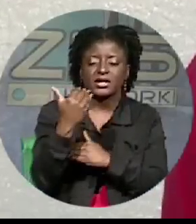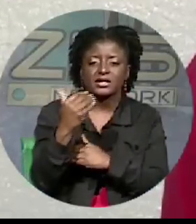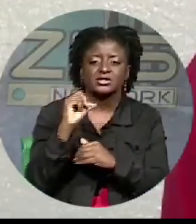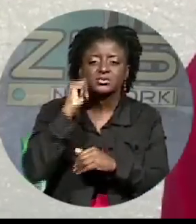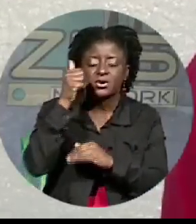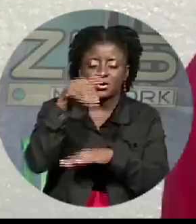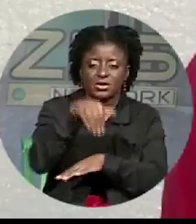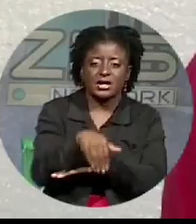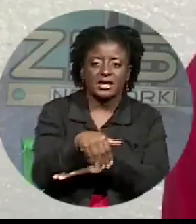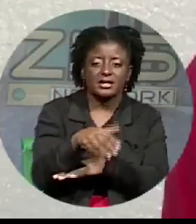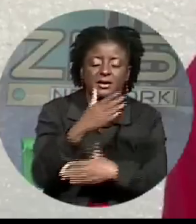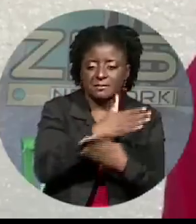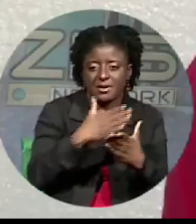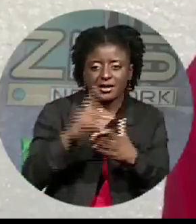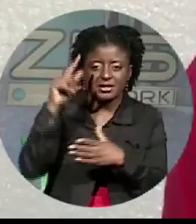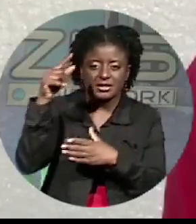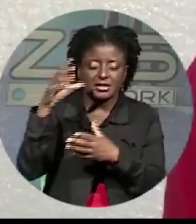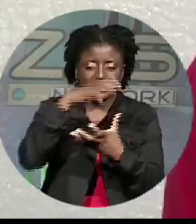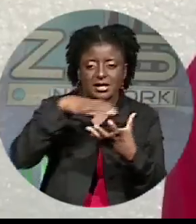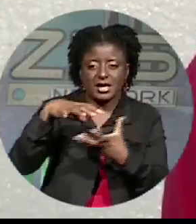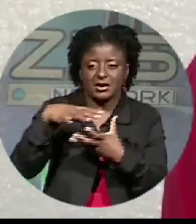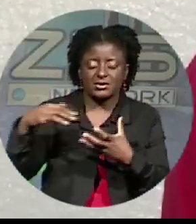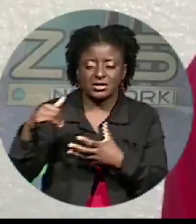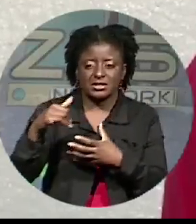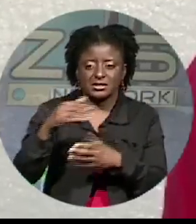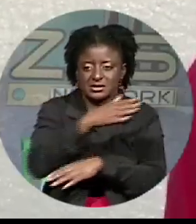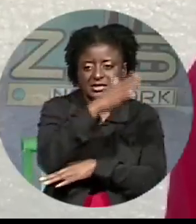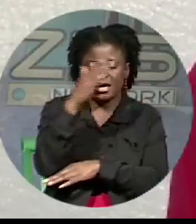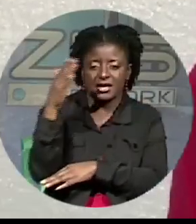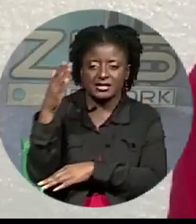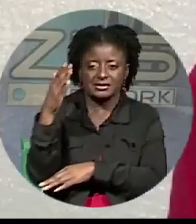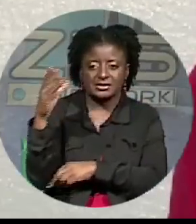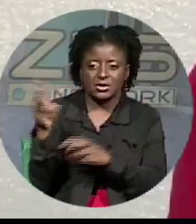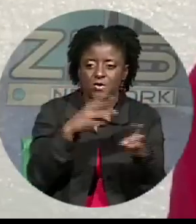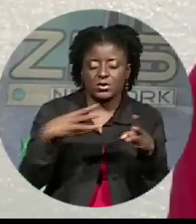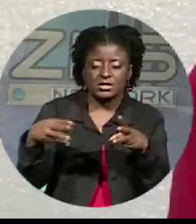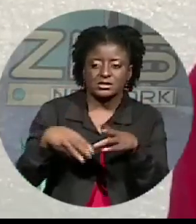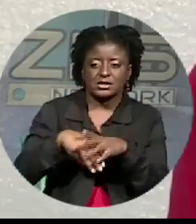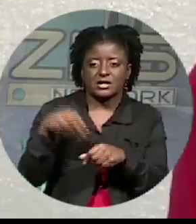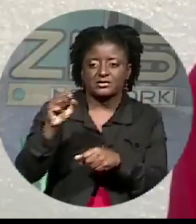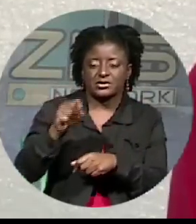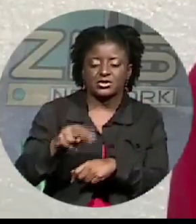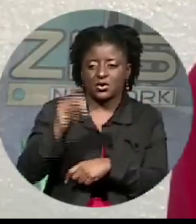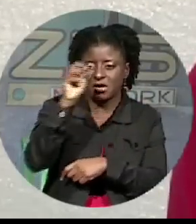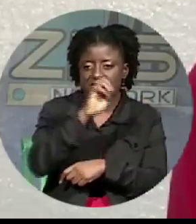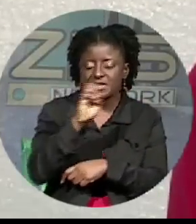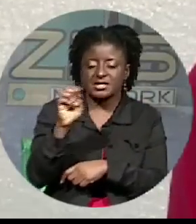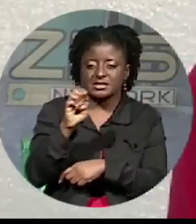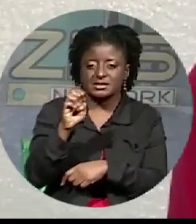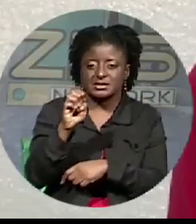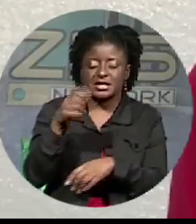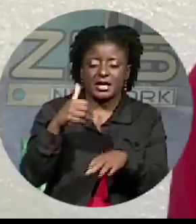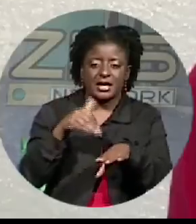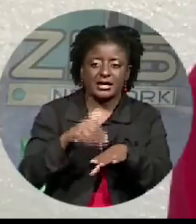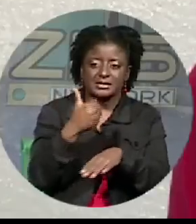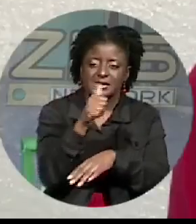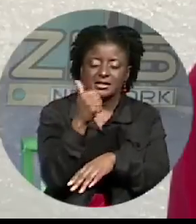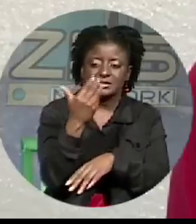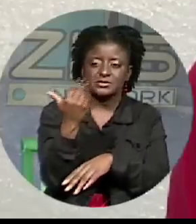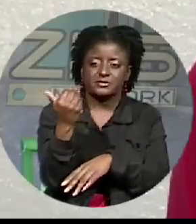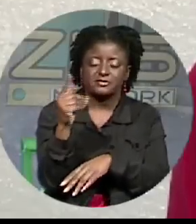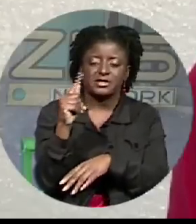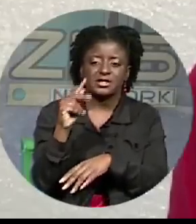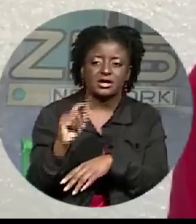night, partly cloudy skies, just some high clouds around. The winds will be out the northeast to east at 10 to 15 knots, those winds falling light and variable at